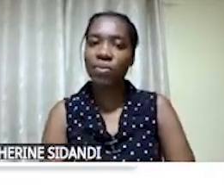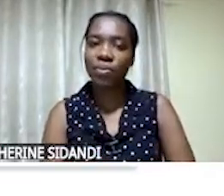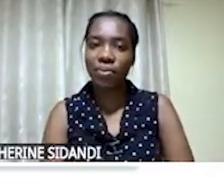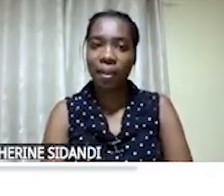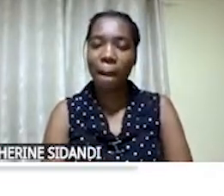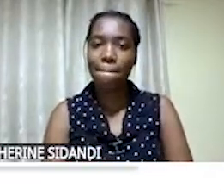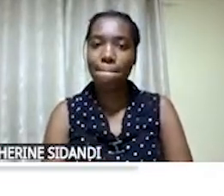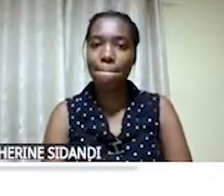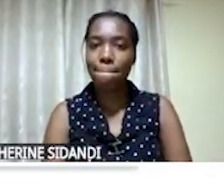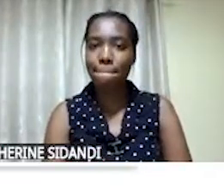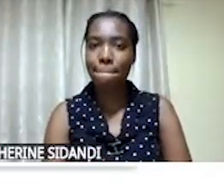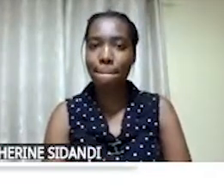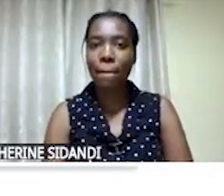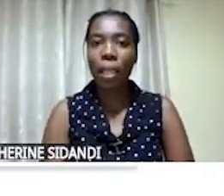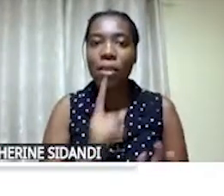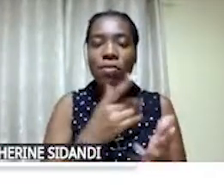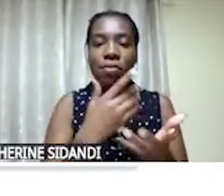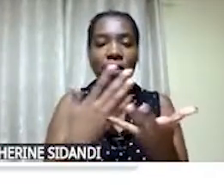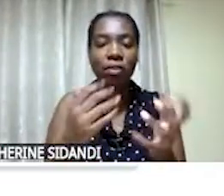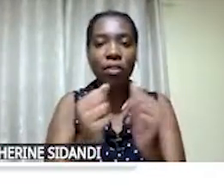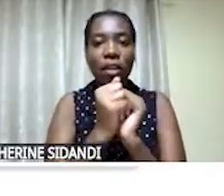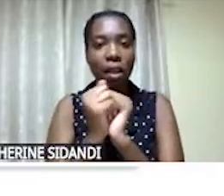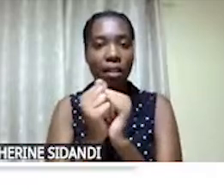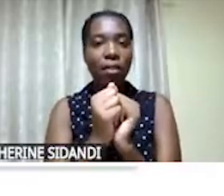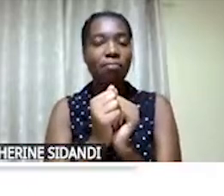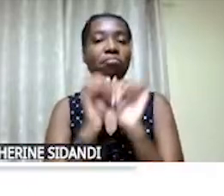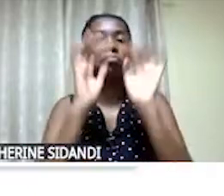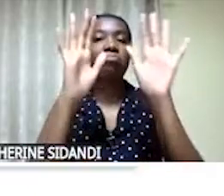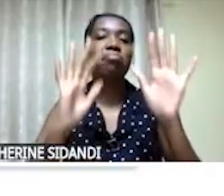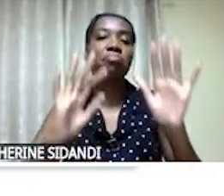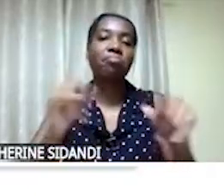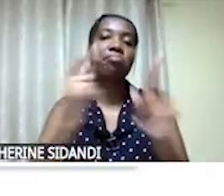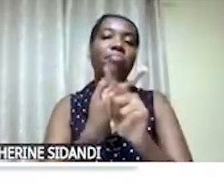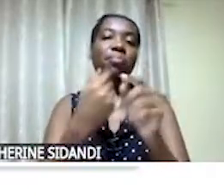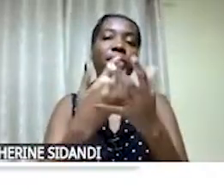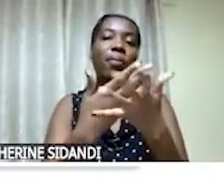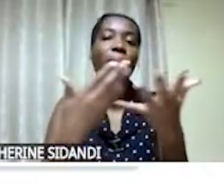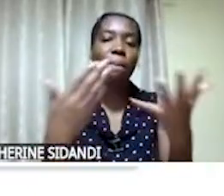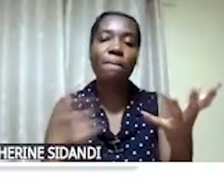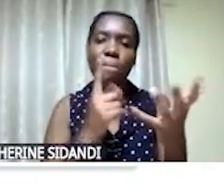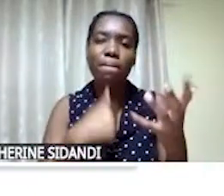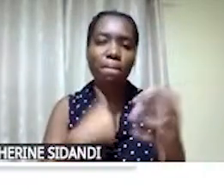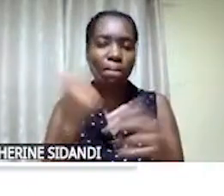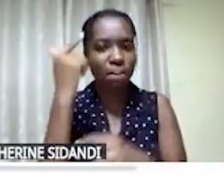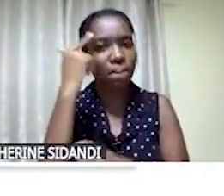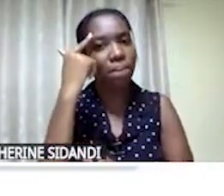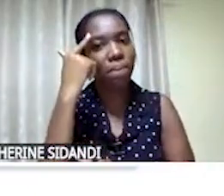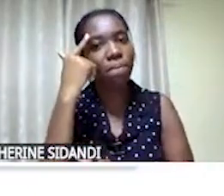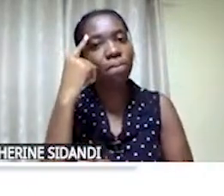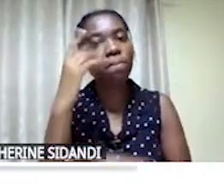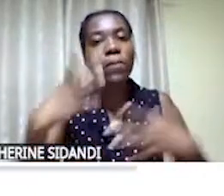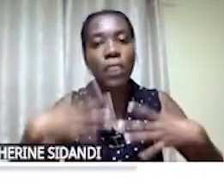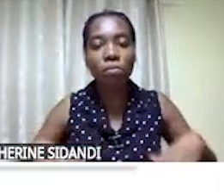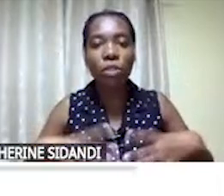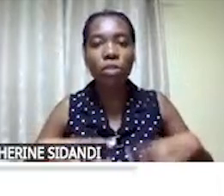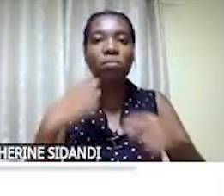So the thing with key differentiating factors, I think in a lot of times it's people complicate it. Sometimes